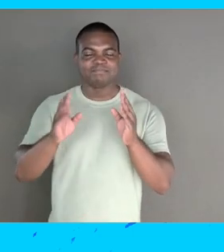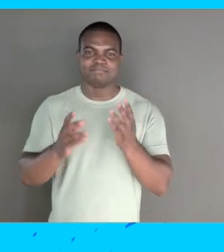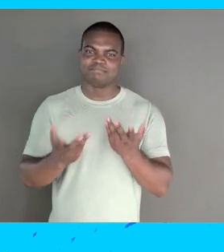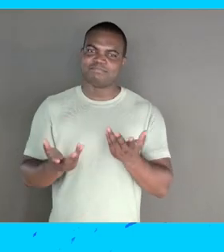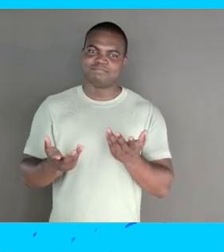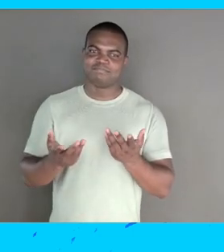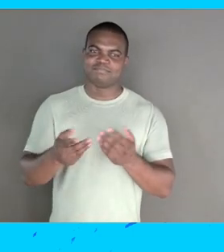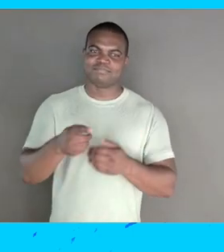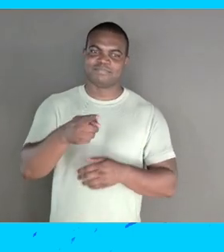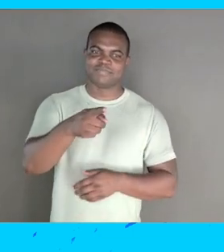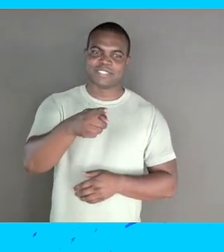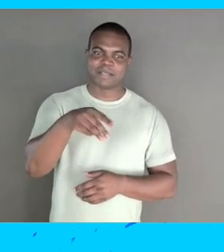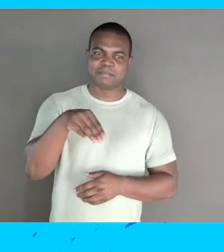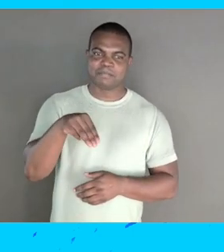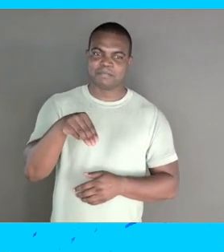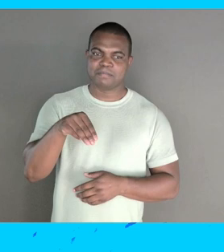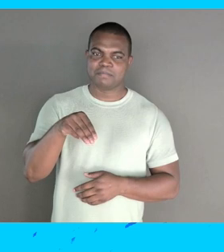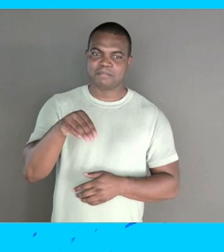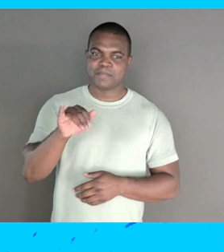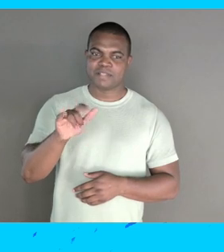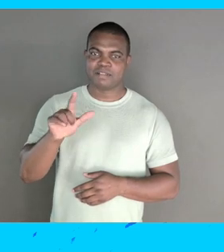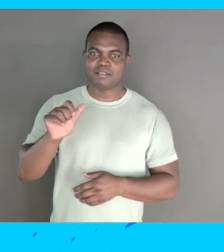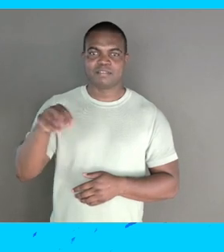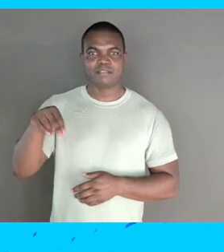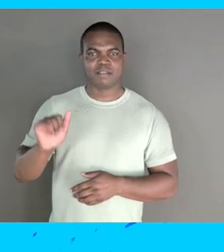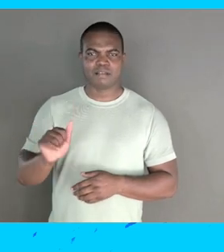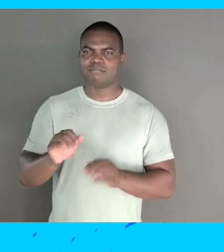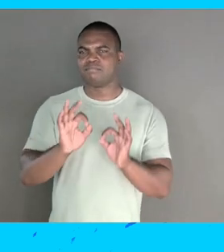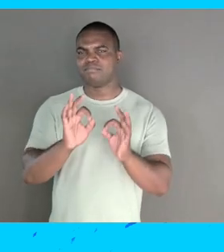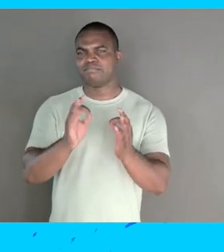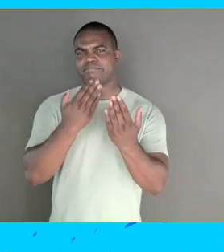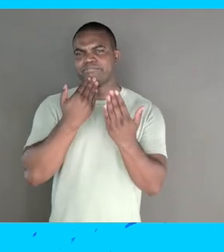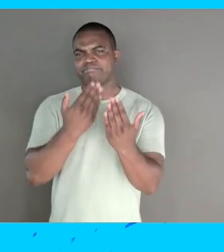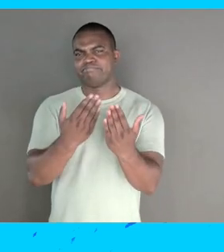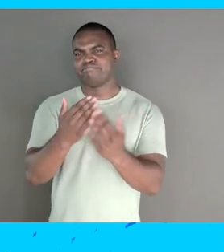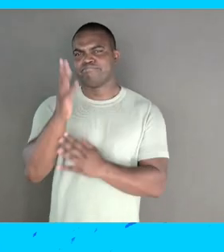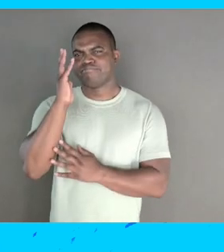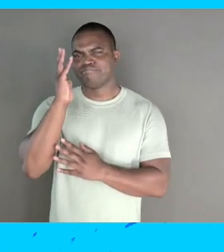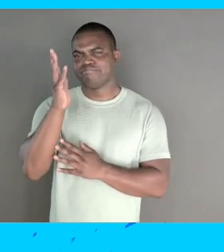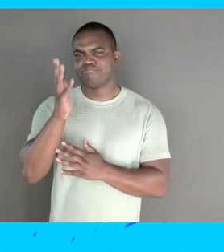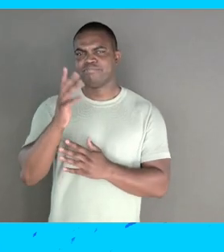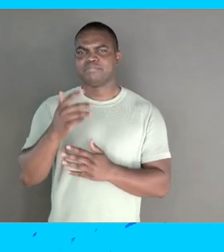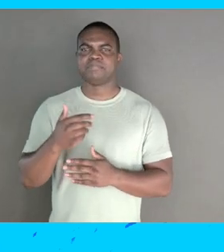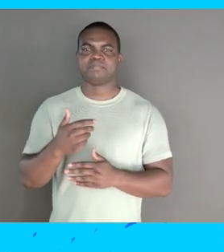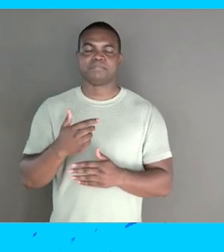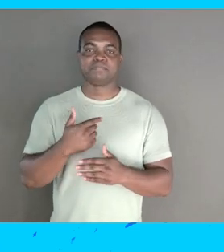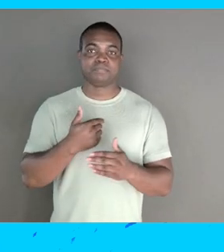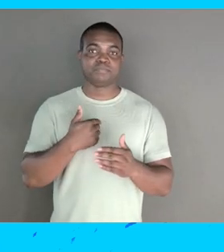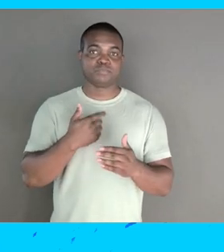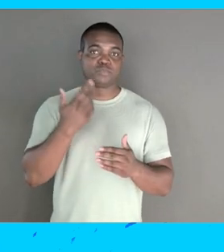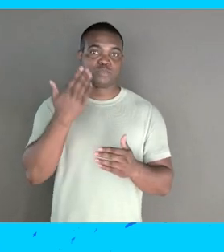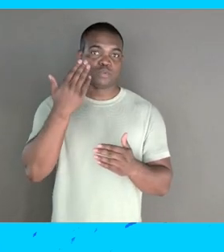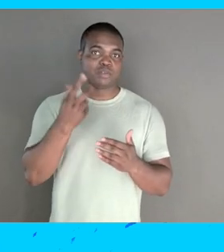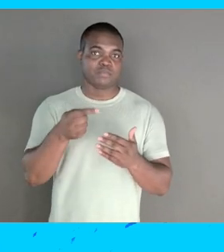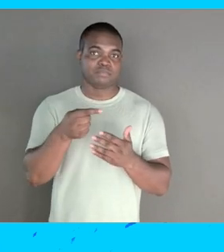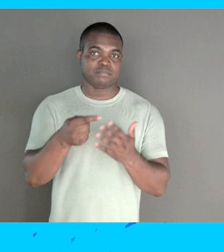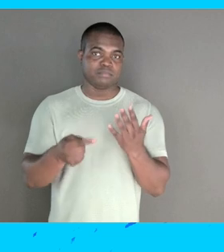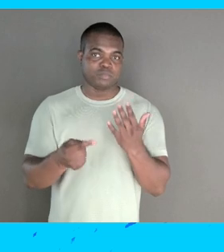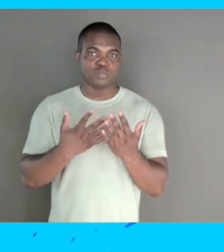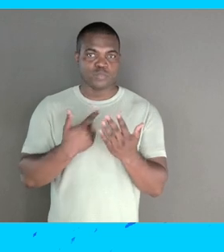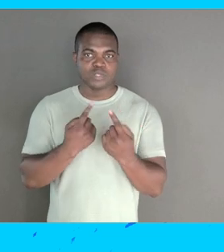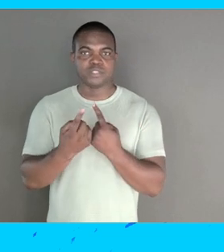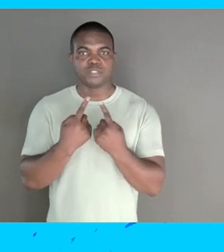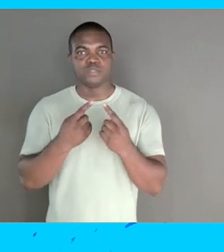tell you all really quickly what the topic is that we are talking on, and then move into introducing who our speaker